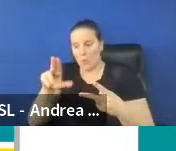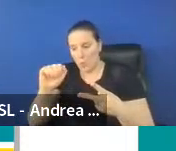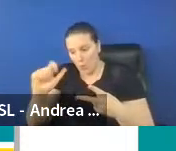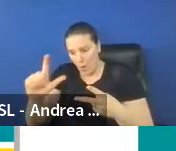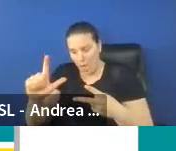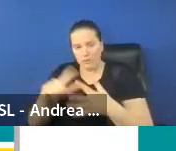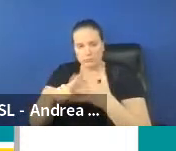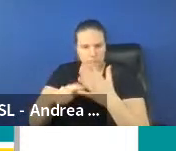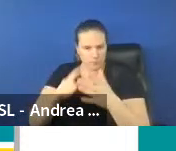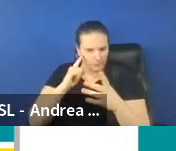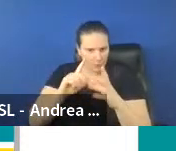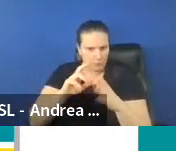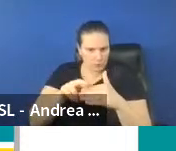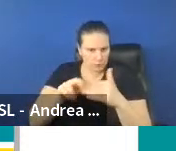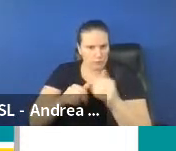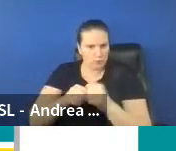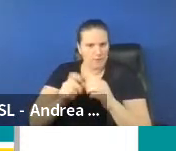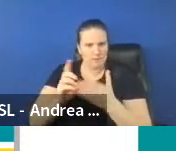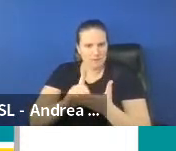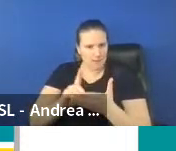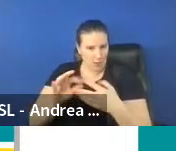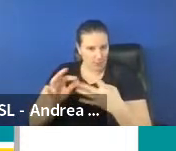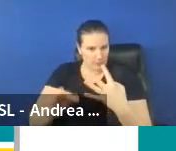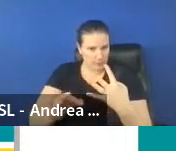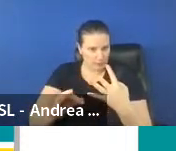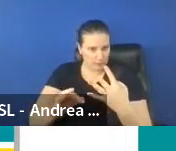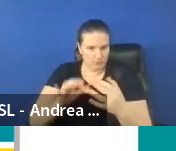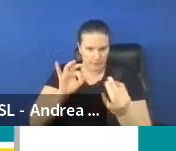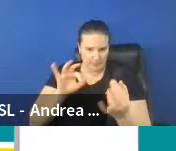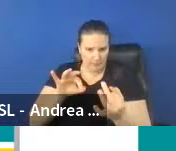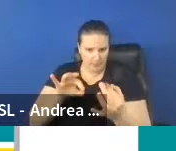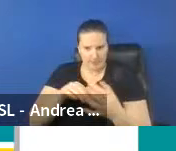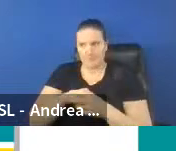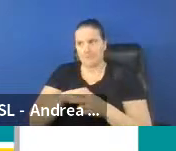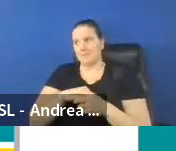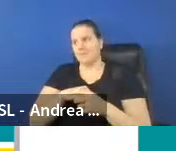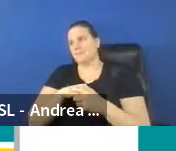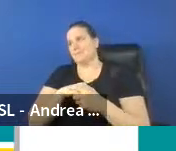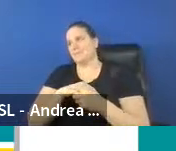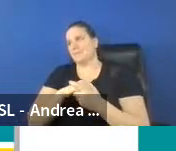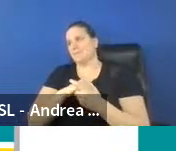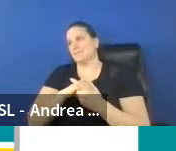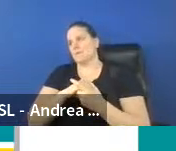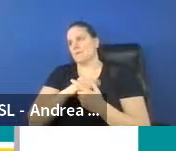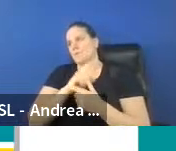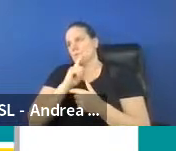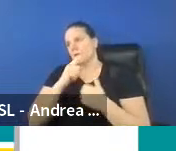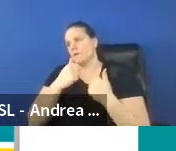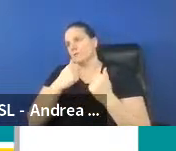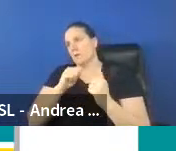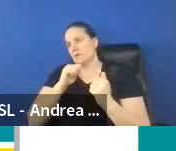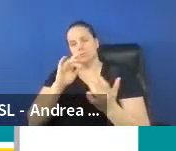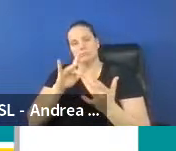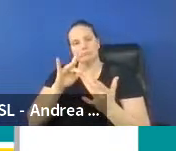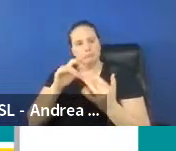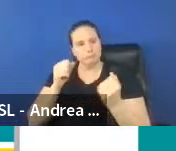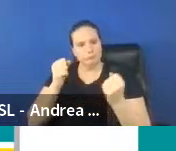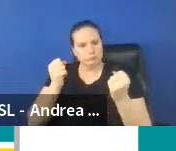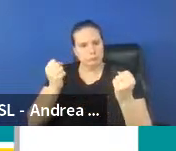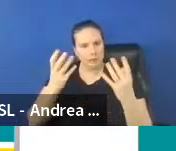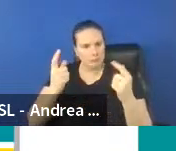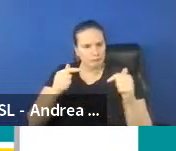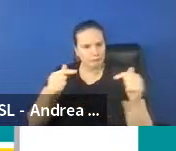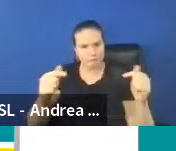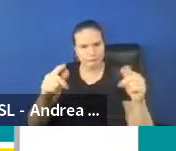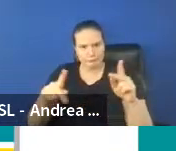design option feedback. So we really tried to reach a variety of